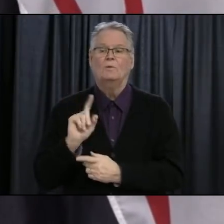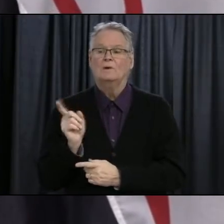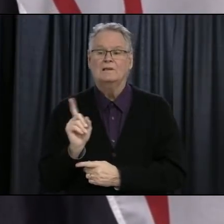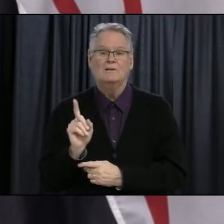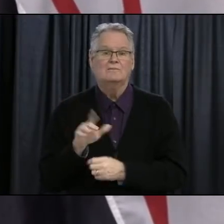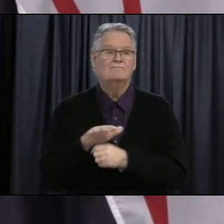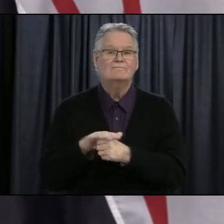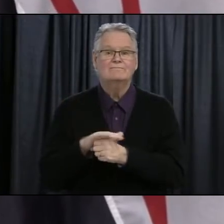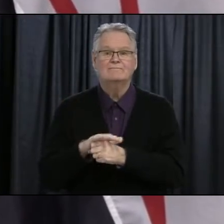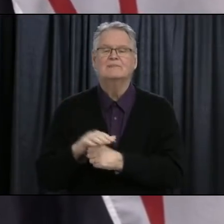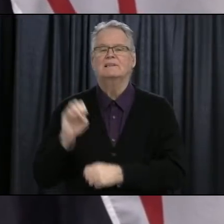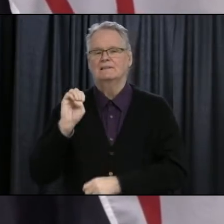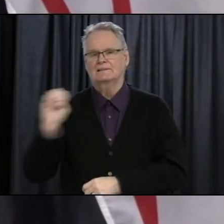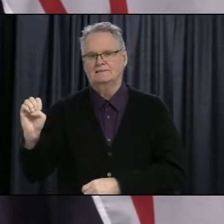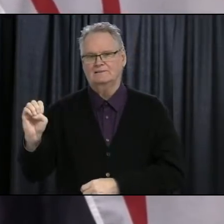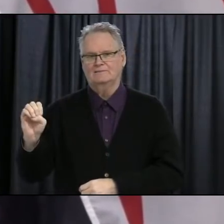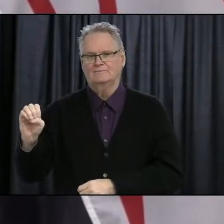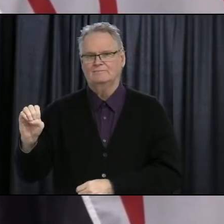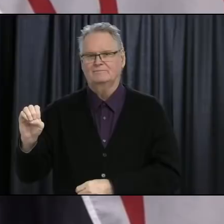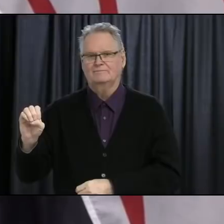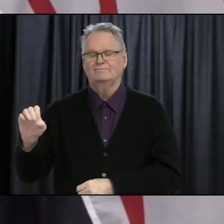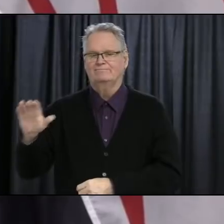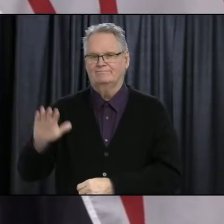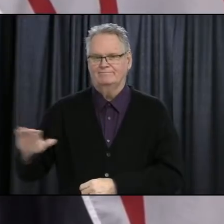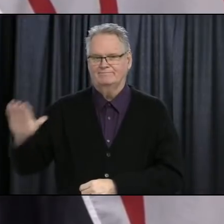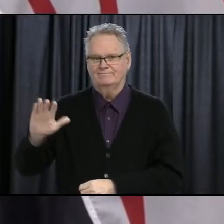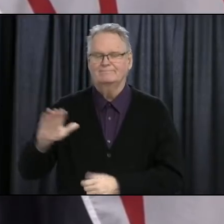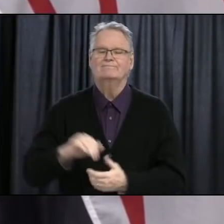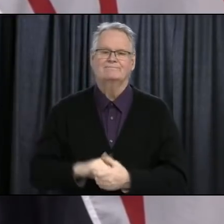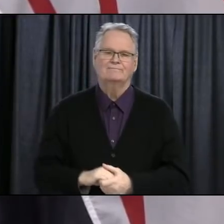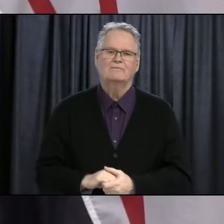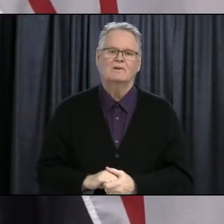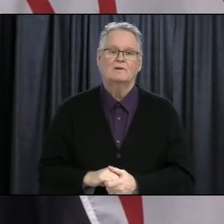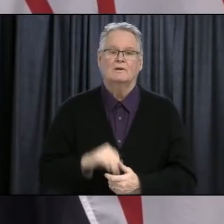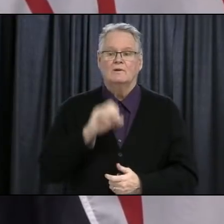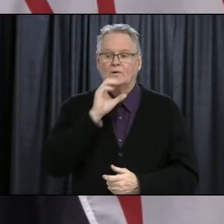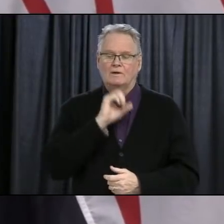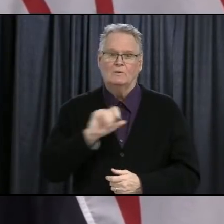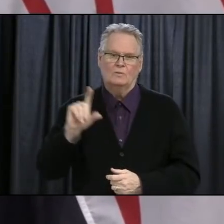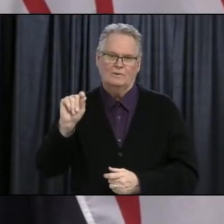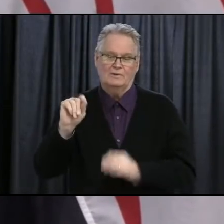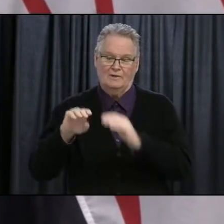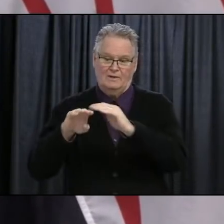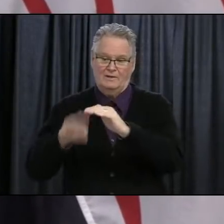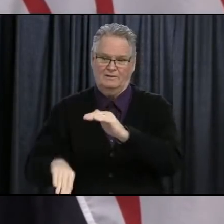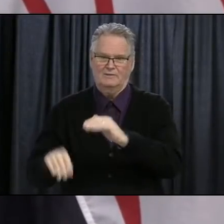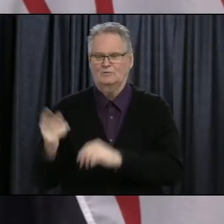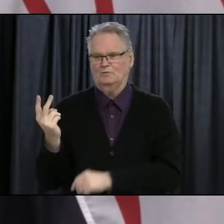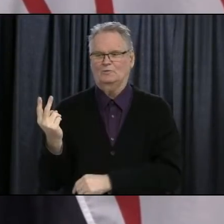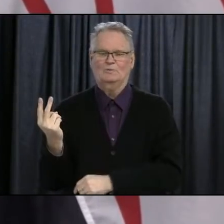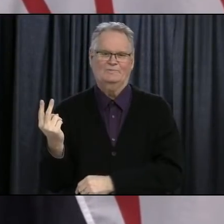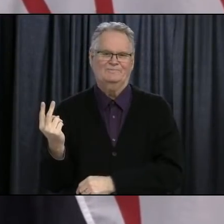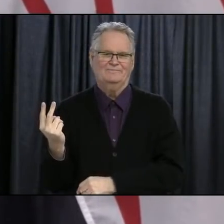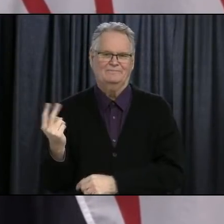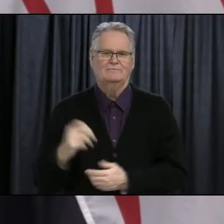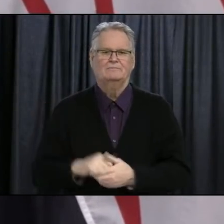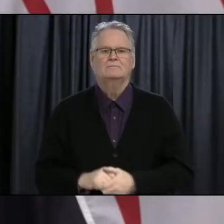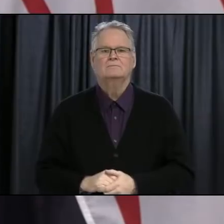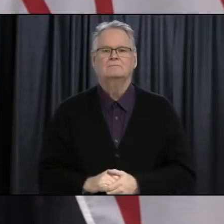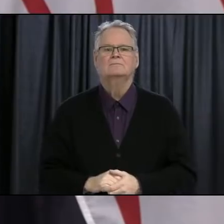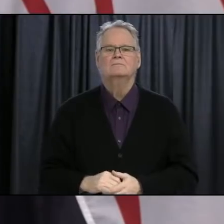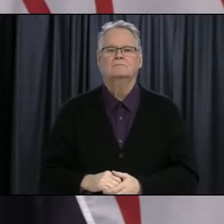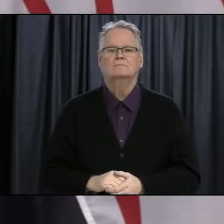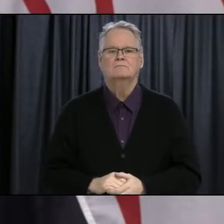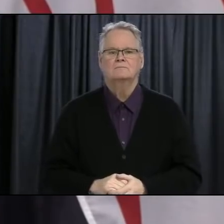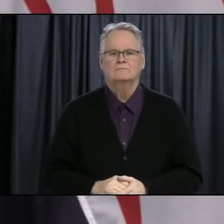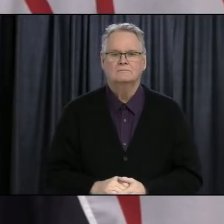contacts of previous cases, and they are both under 20 years of age. We have also determined that 1 case reported on